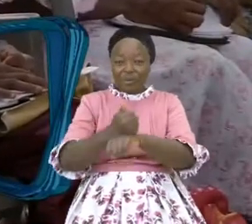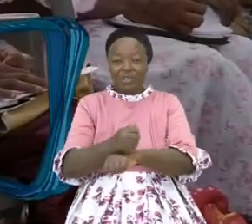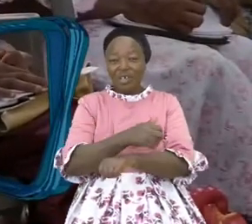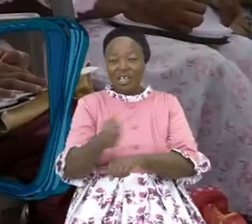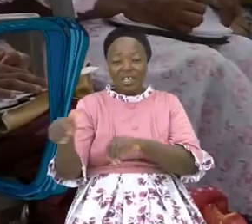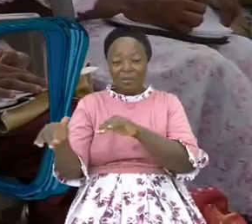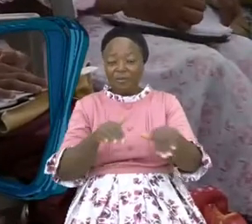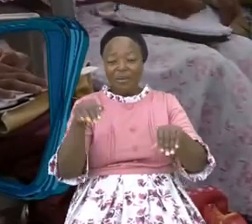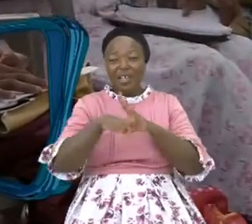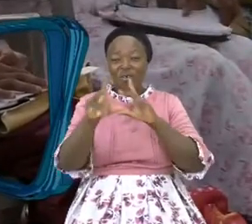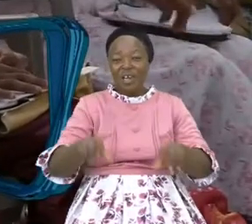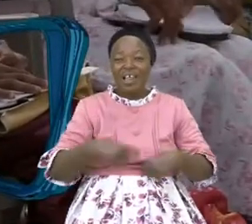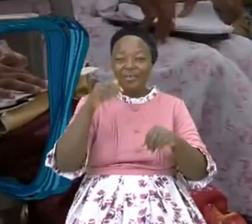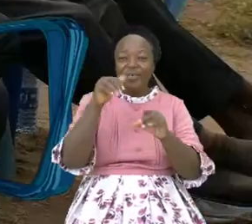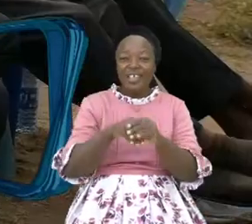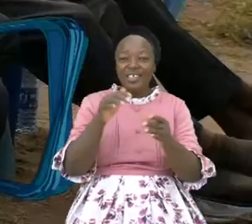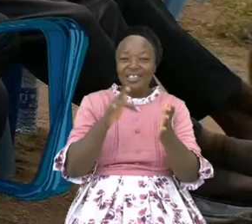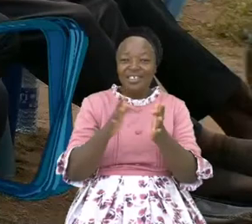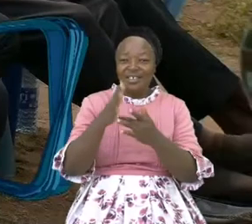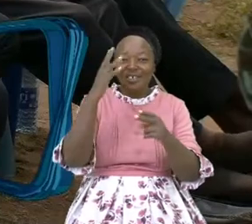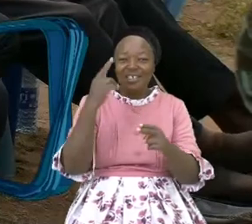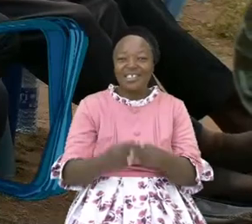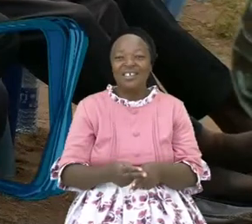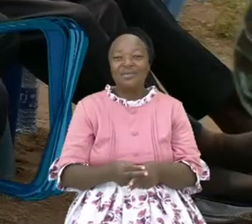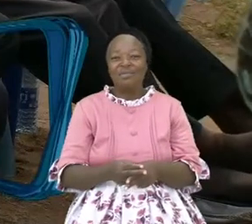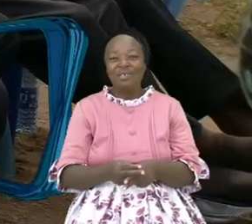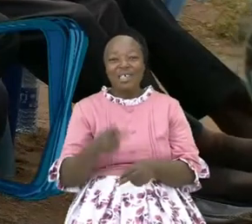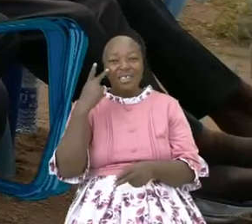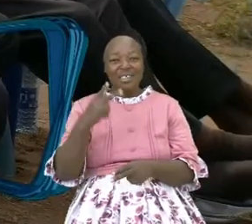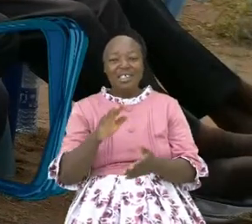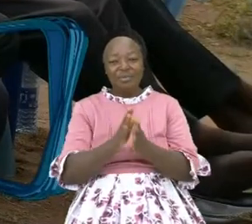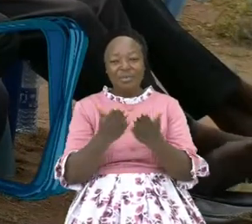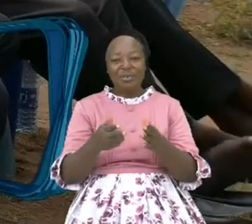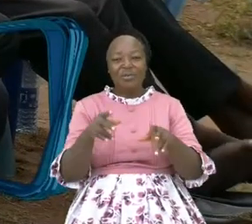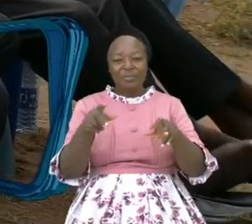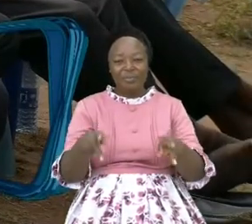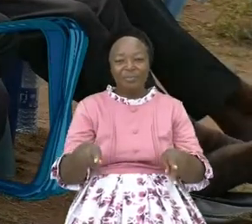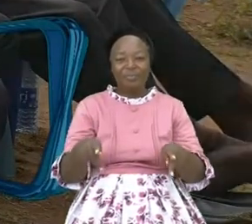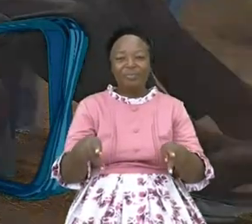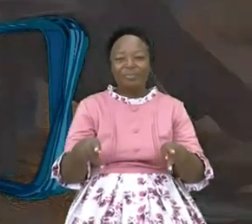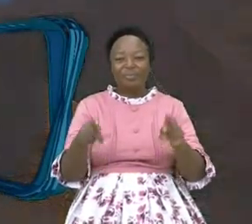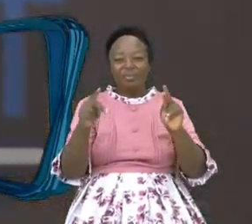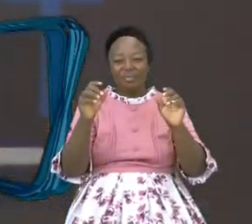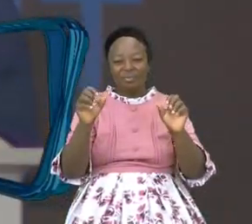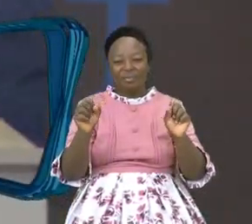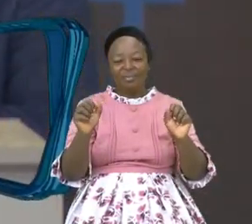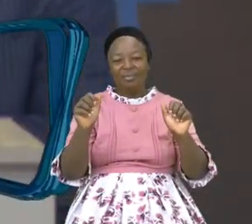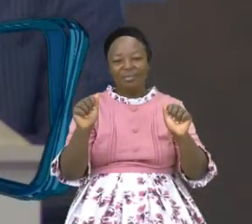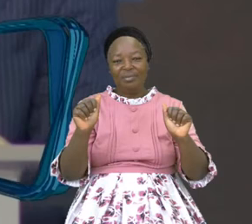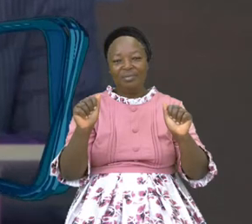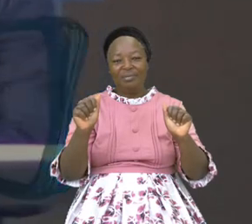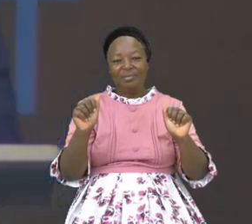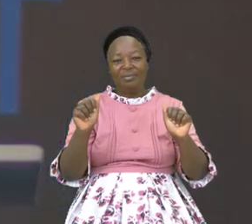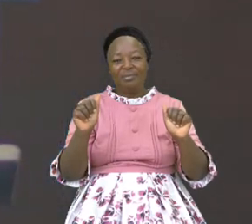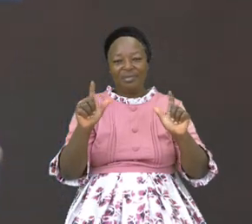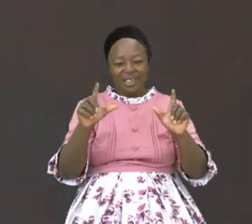your life, in Jesus' name. Look at Psalm 89, verse 52. Psalm